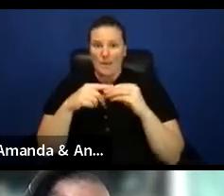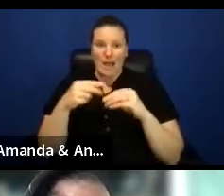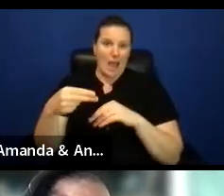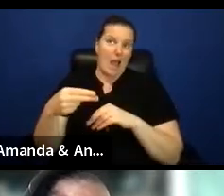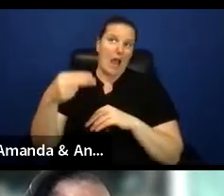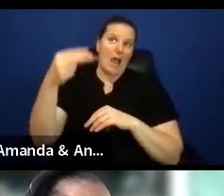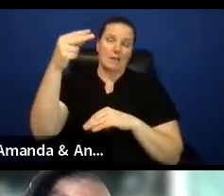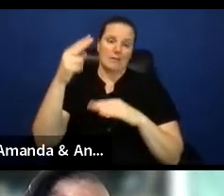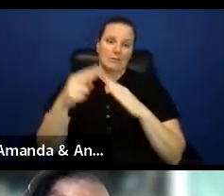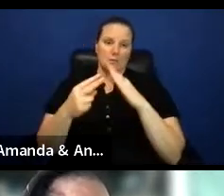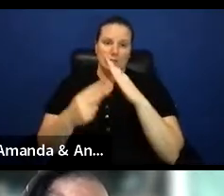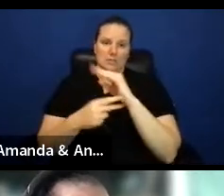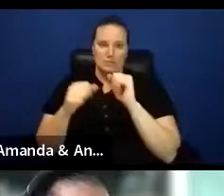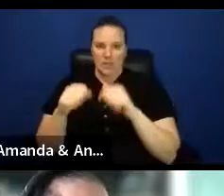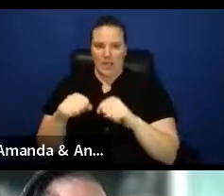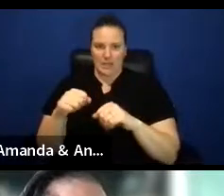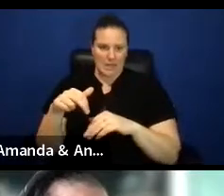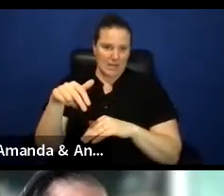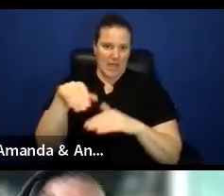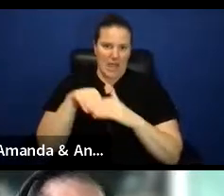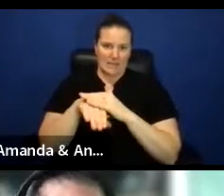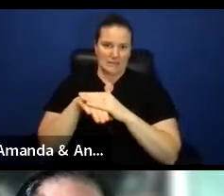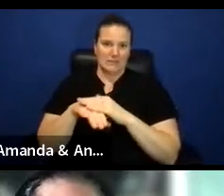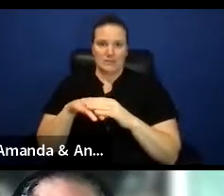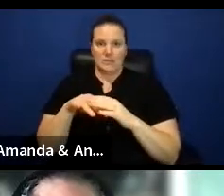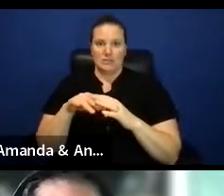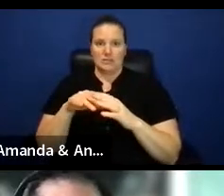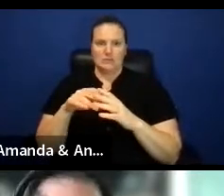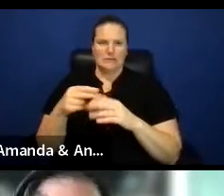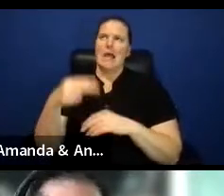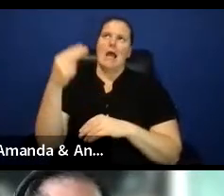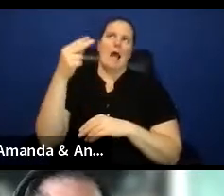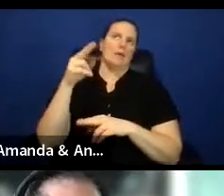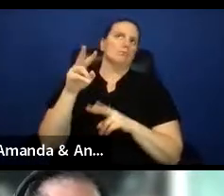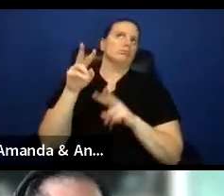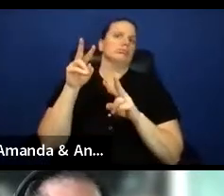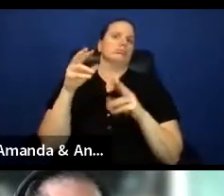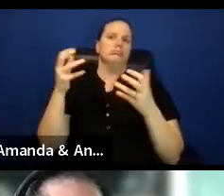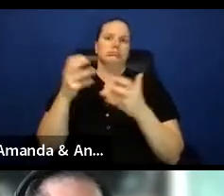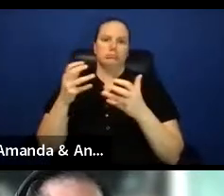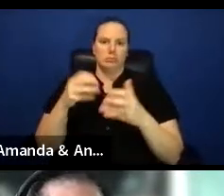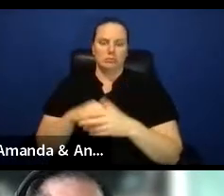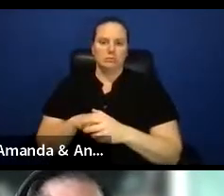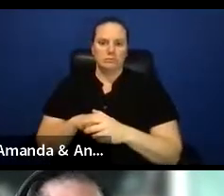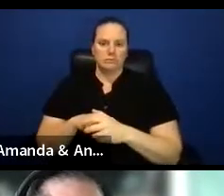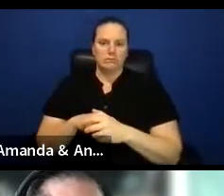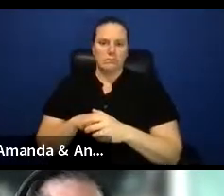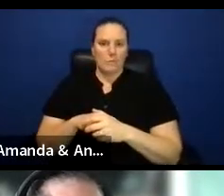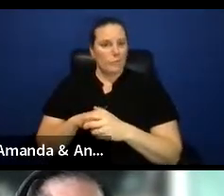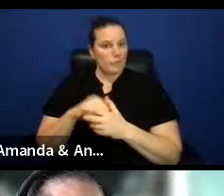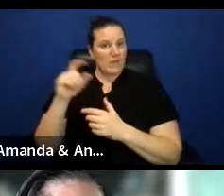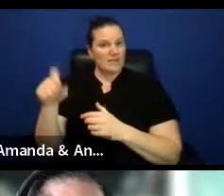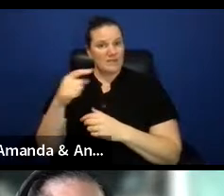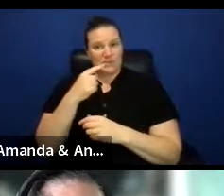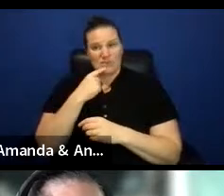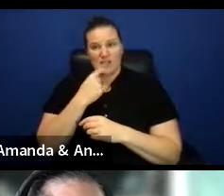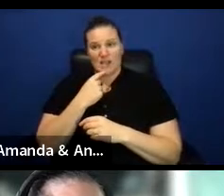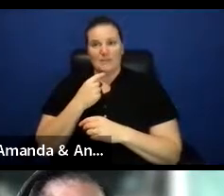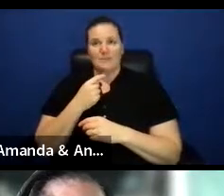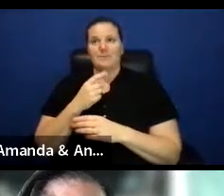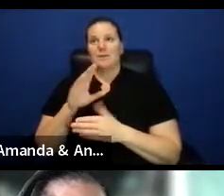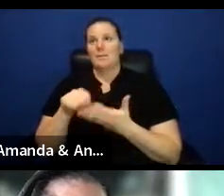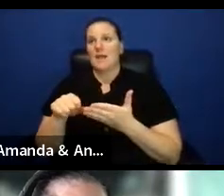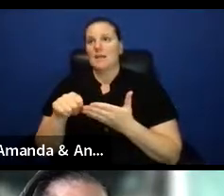able to access it with just high, right? And do they need to say, like, on